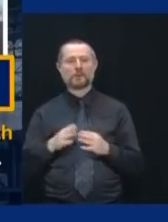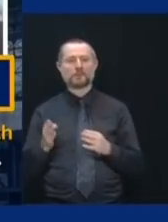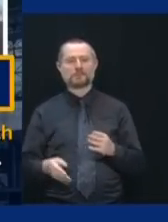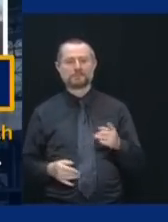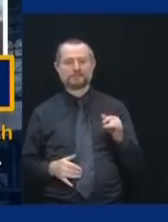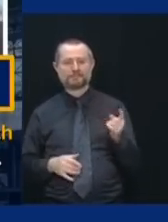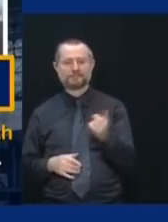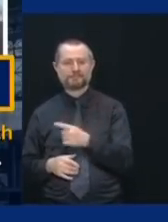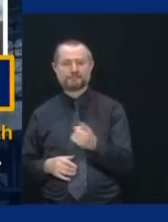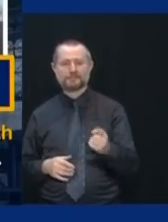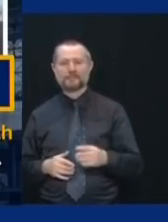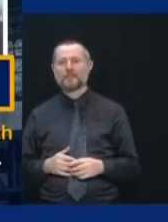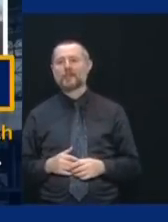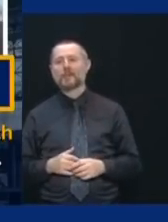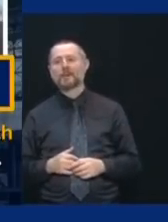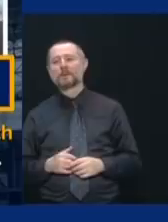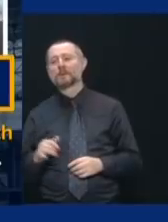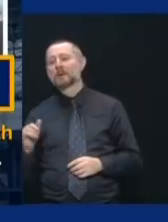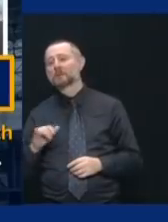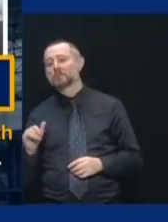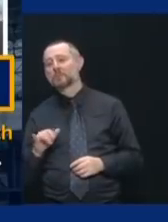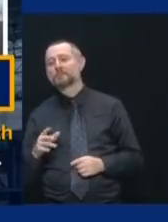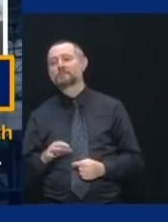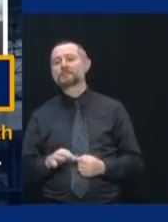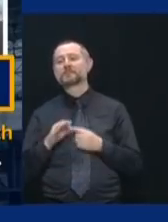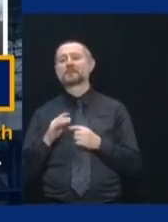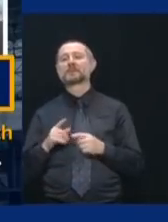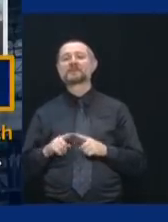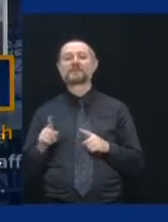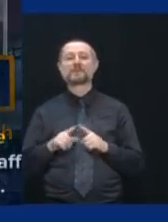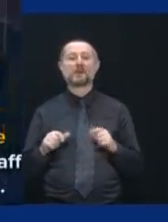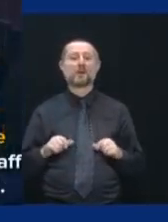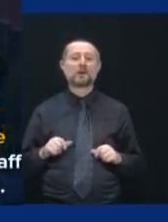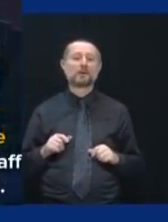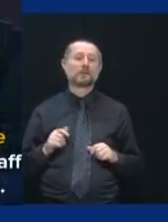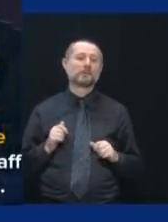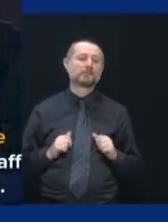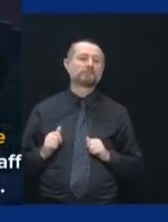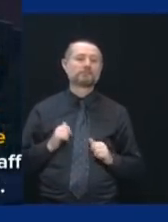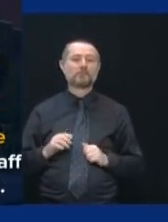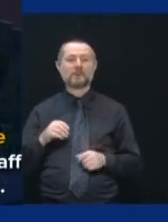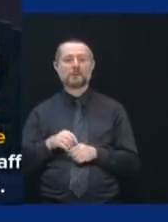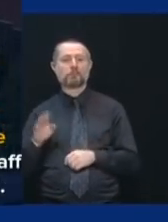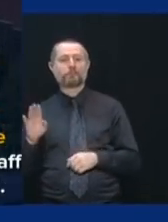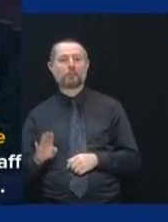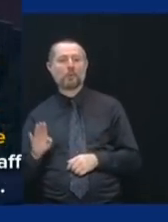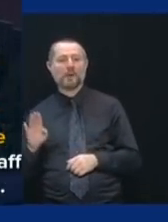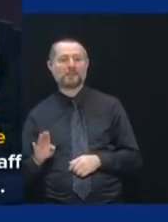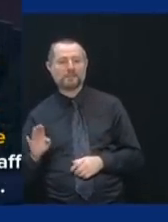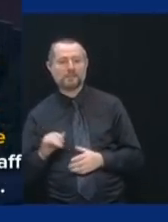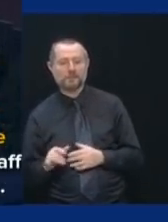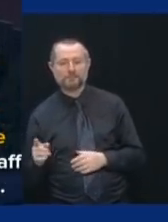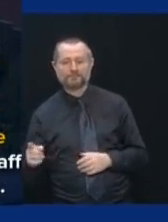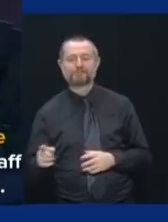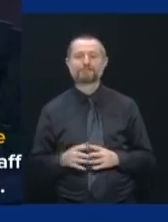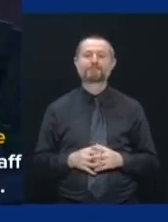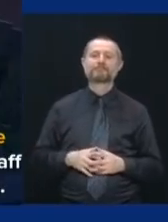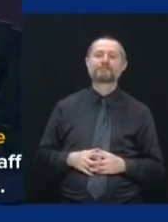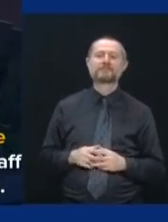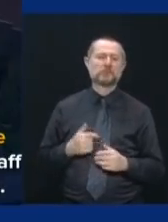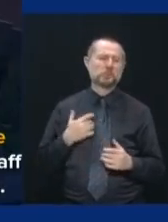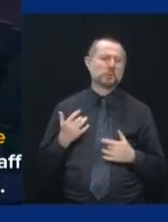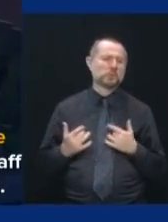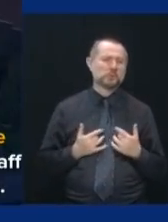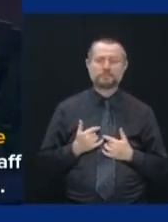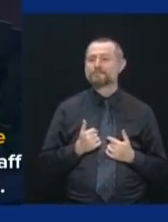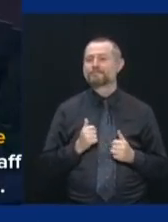special series of events in Brooklyn, New York, so this is going to be exciting. Sunday, Garth